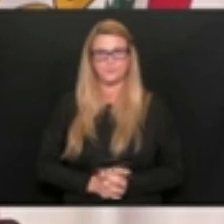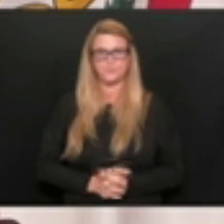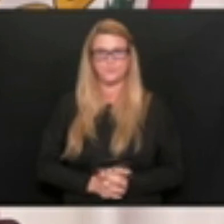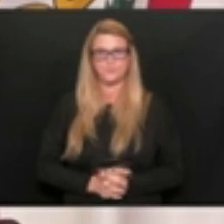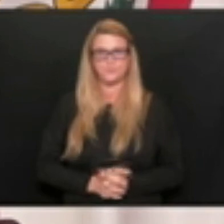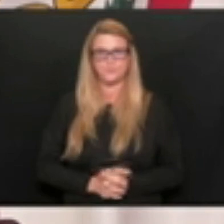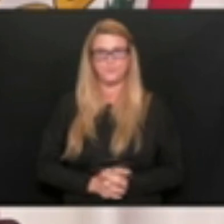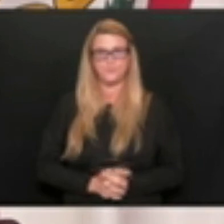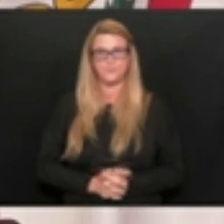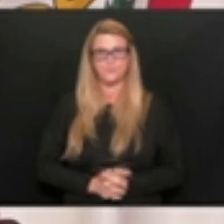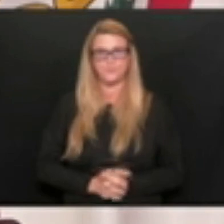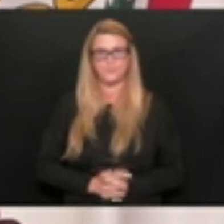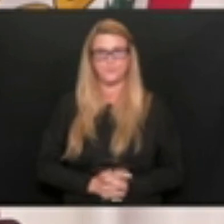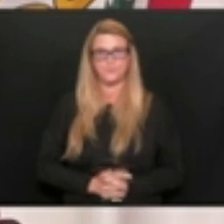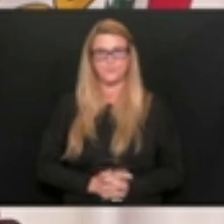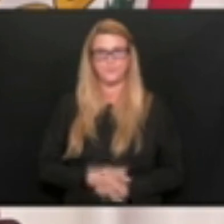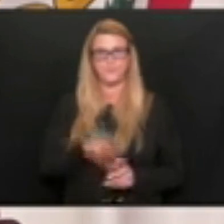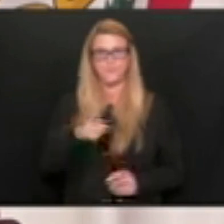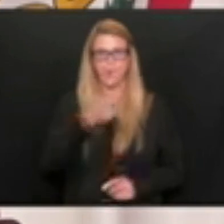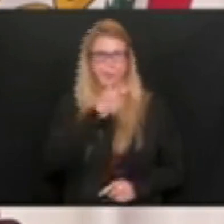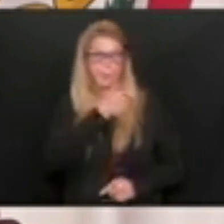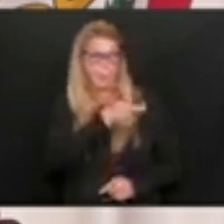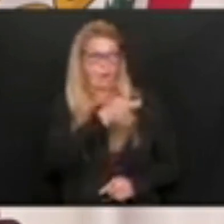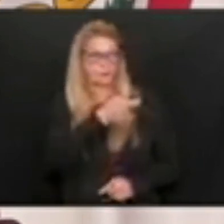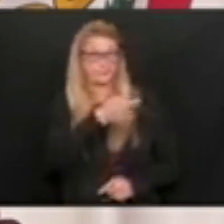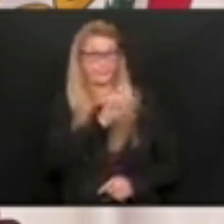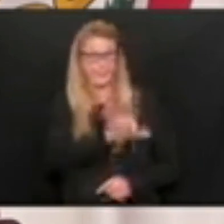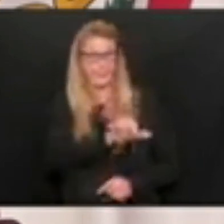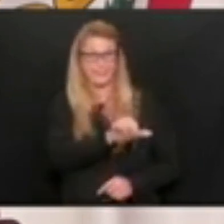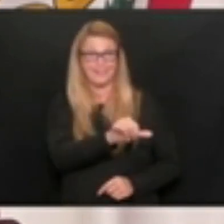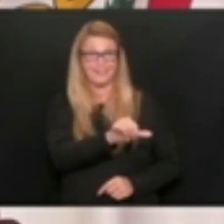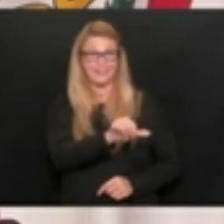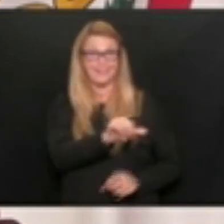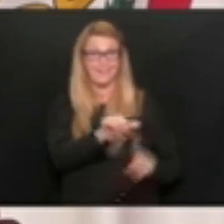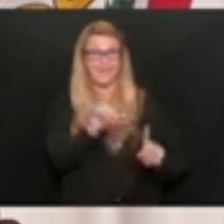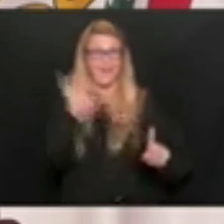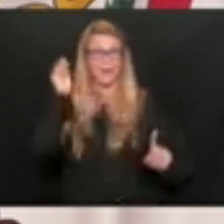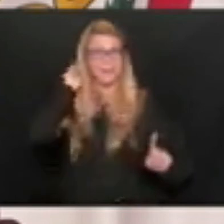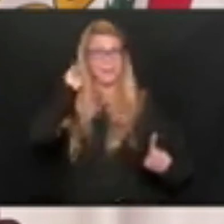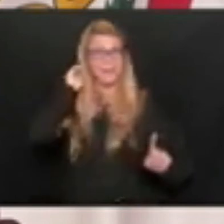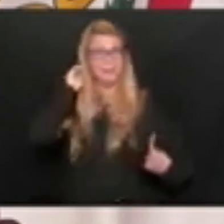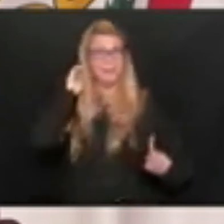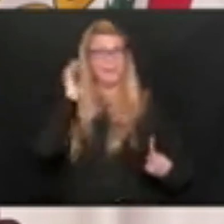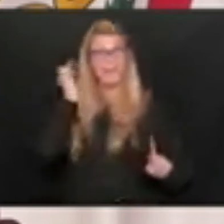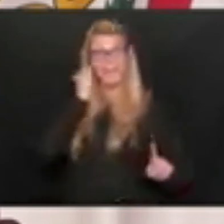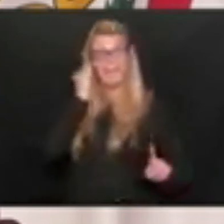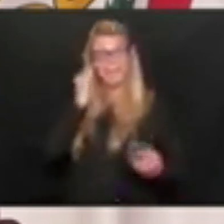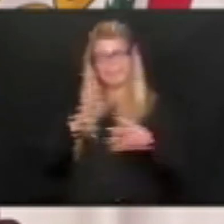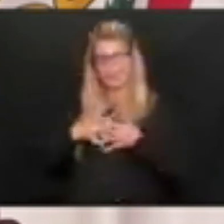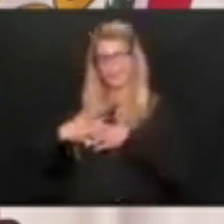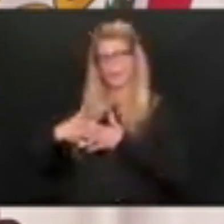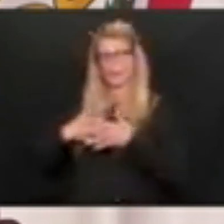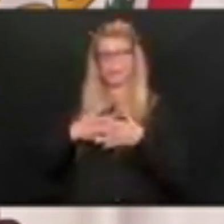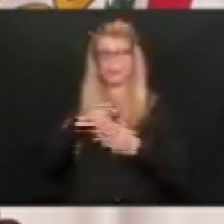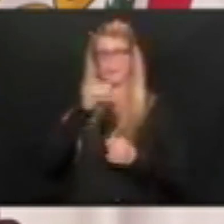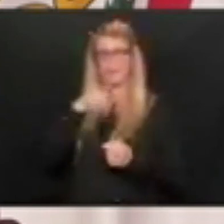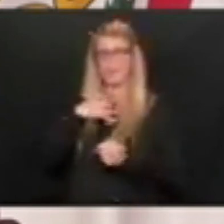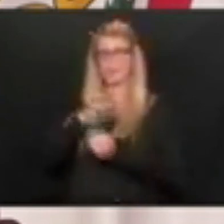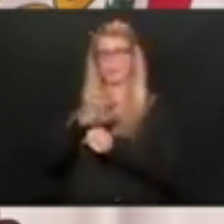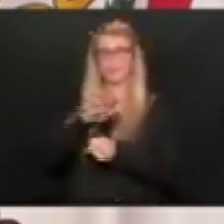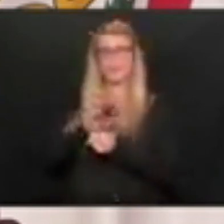question. What if we had an unlimited amount of vaccines and we were setting in any city in